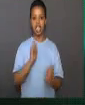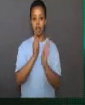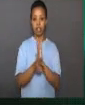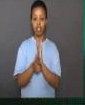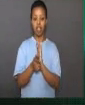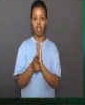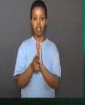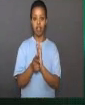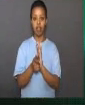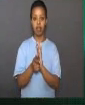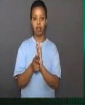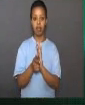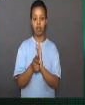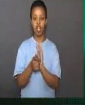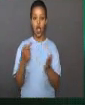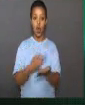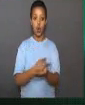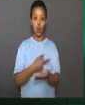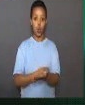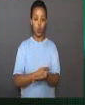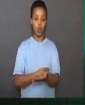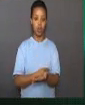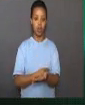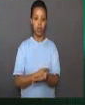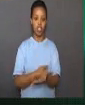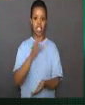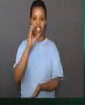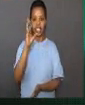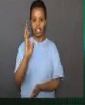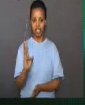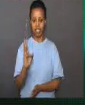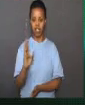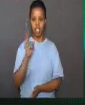example, glucose is